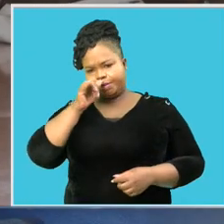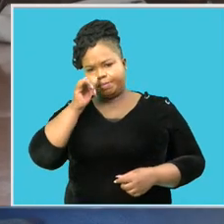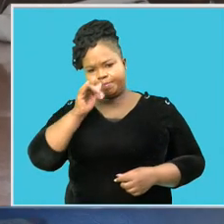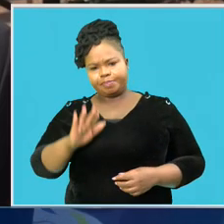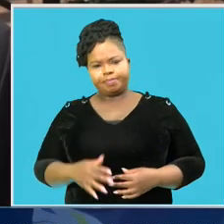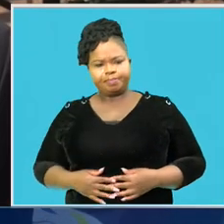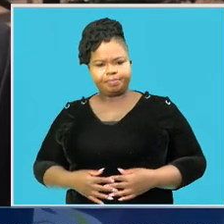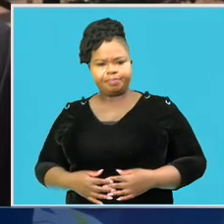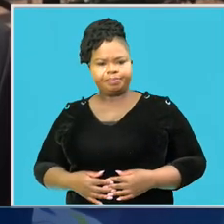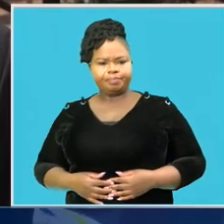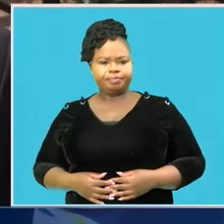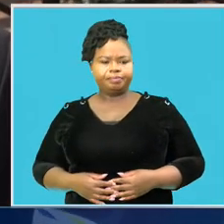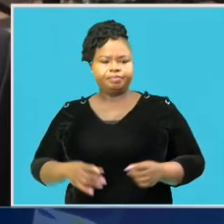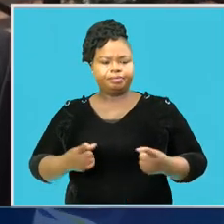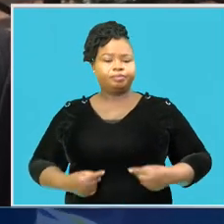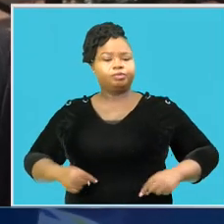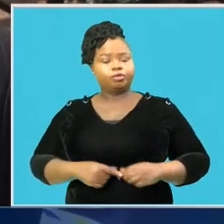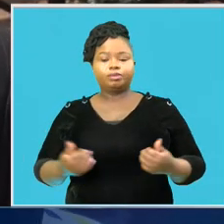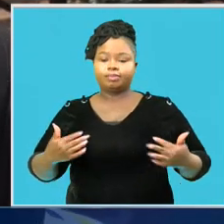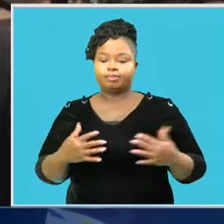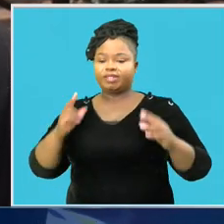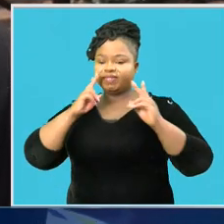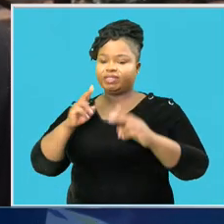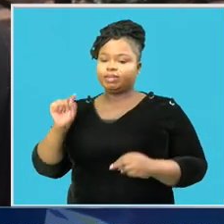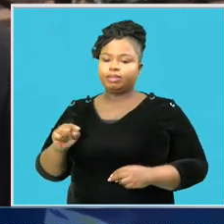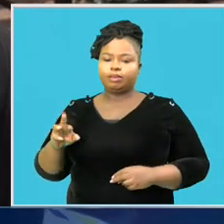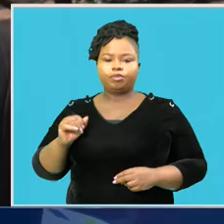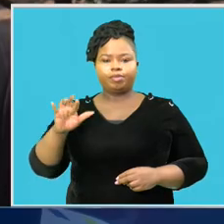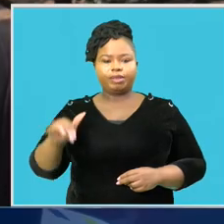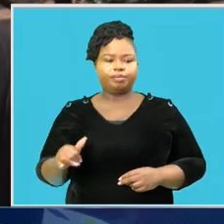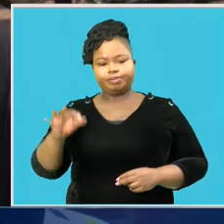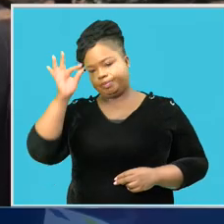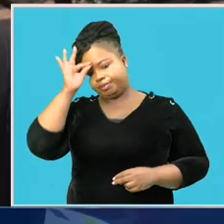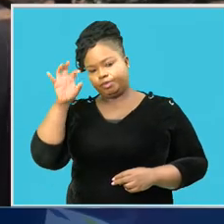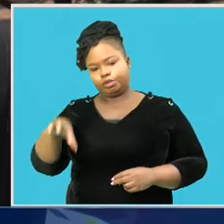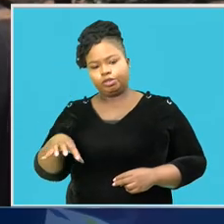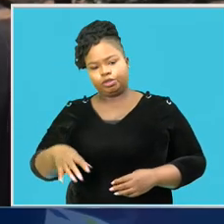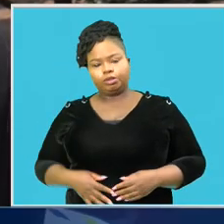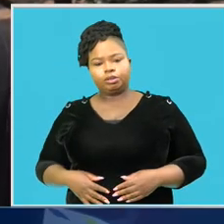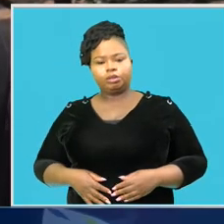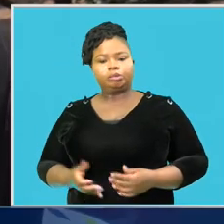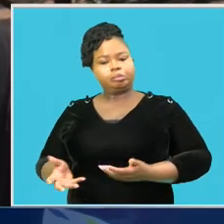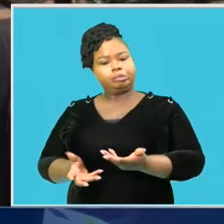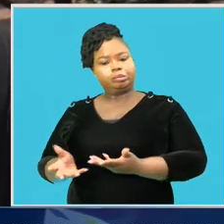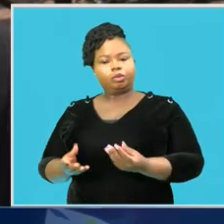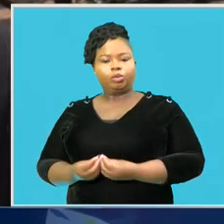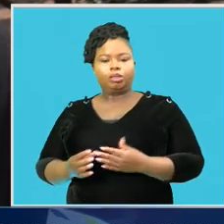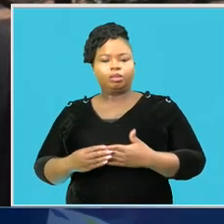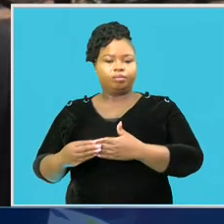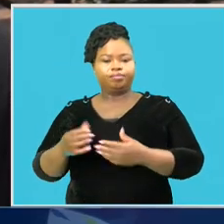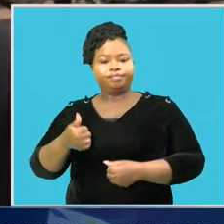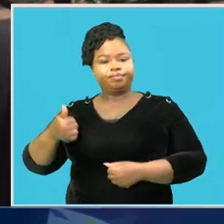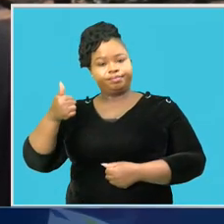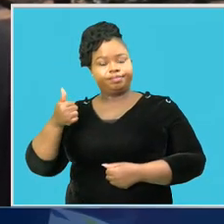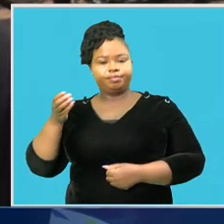emphakathini. We started our oversight visit at the Brimley police station, where we spoke to the leadership of